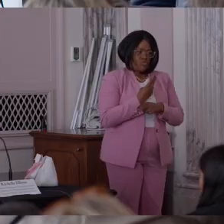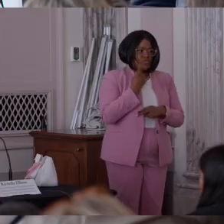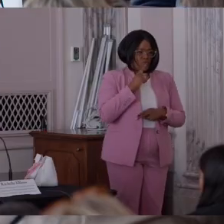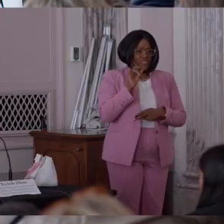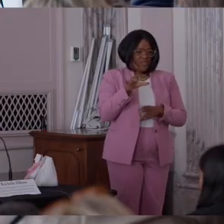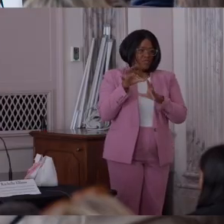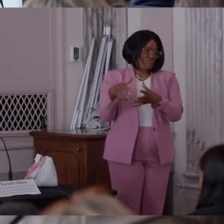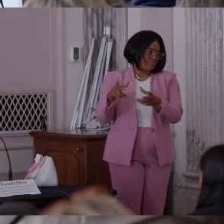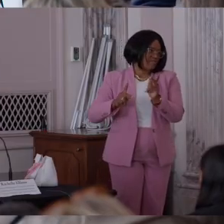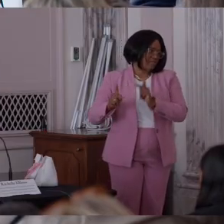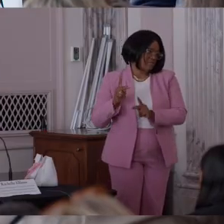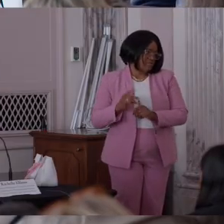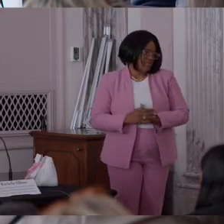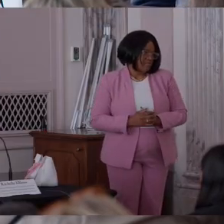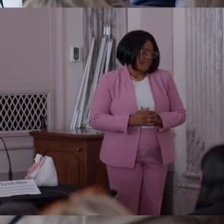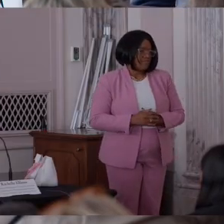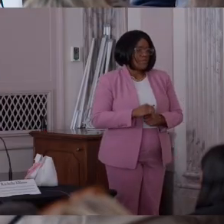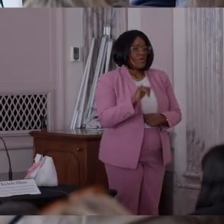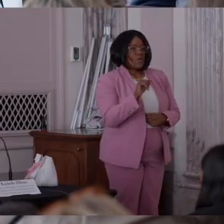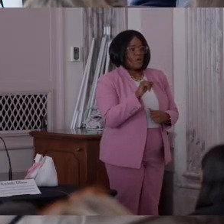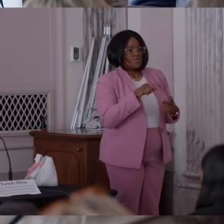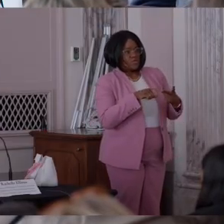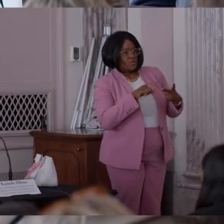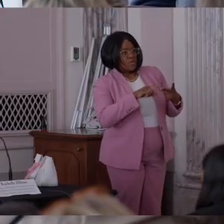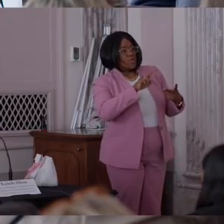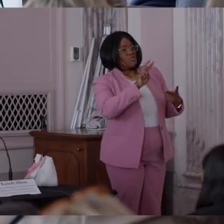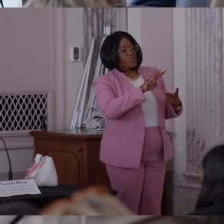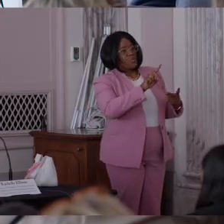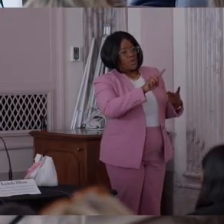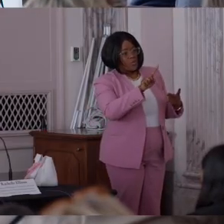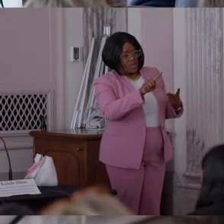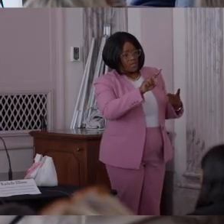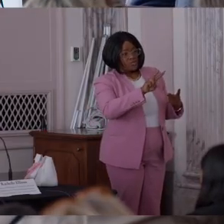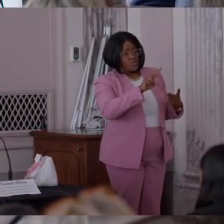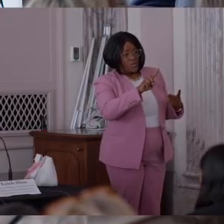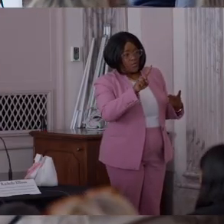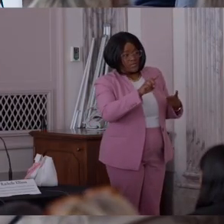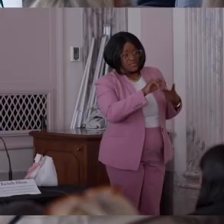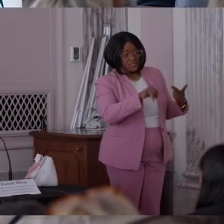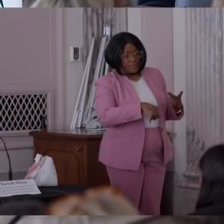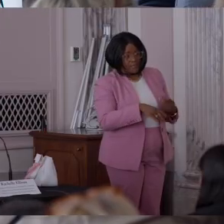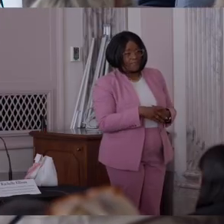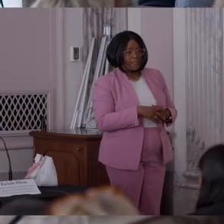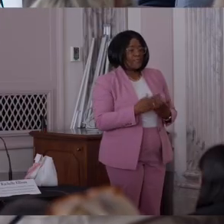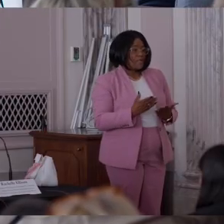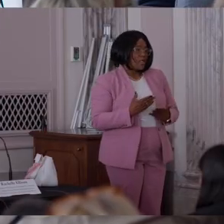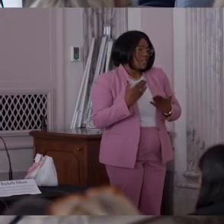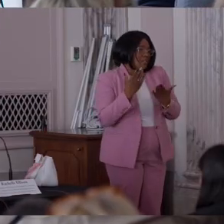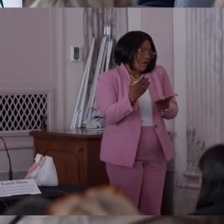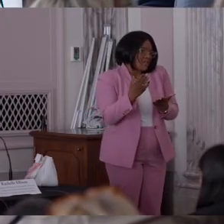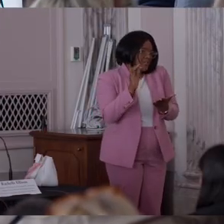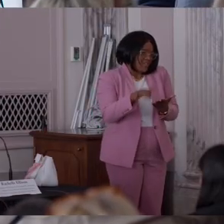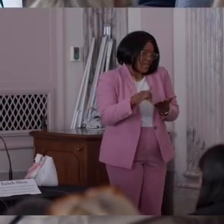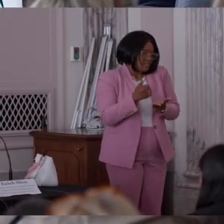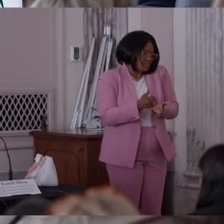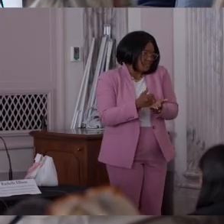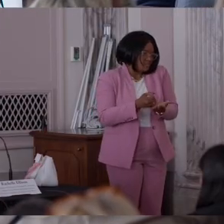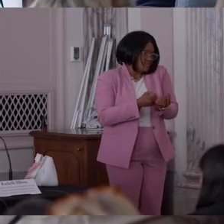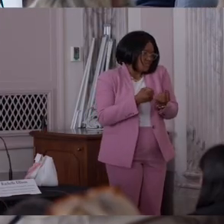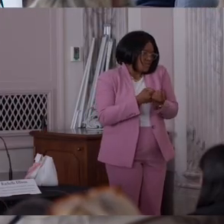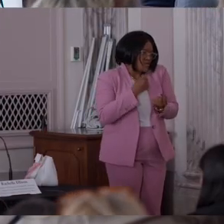that population. And there's also the 211 system in a lot of communities that offer diversion and offer